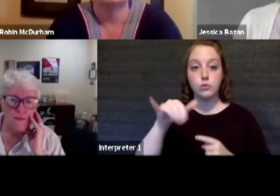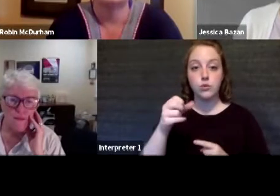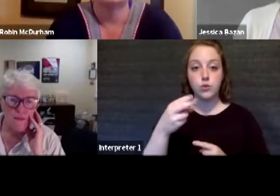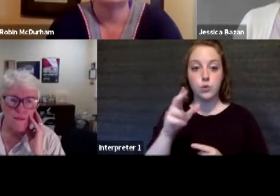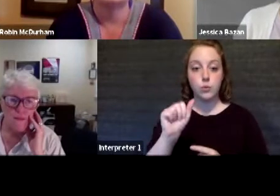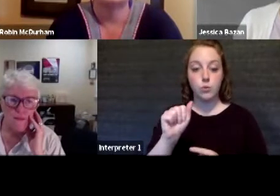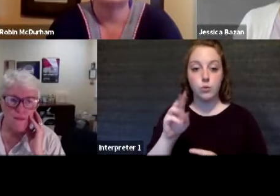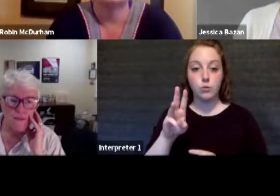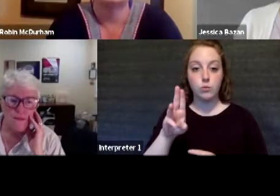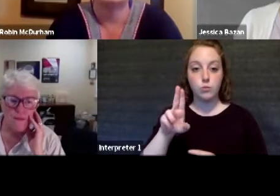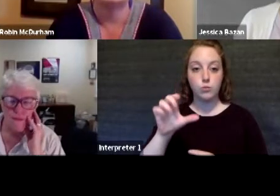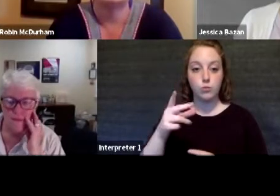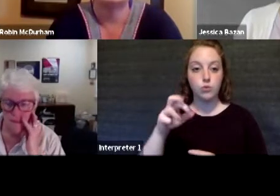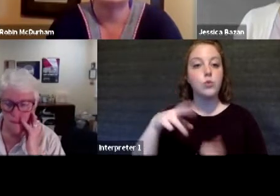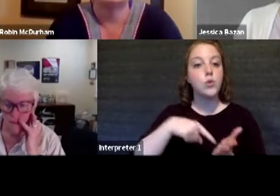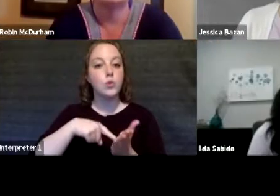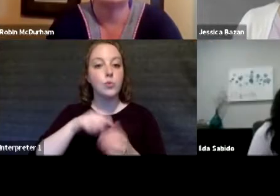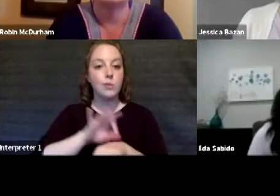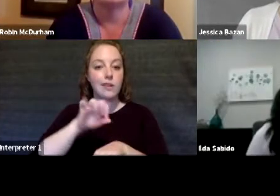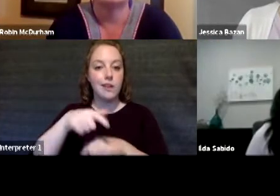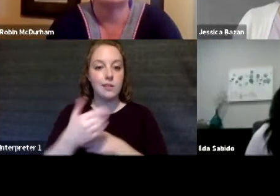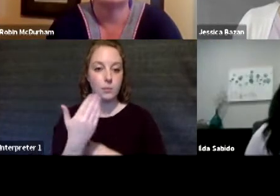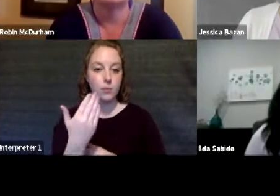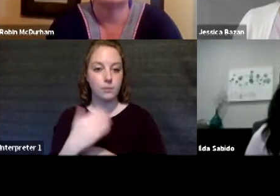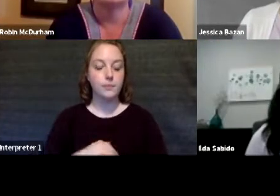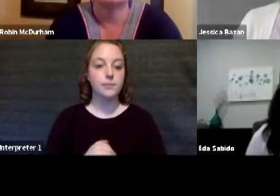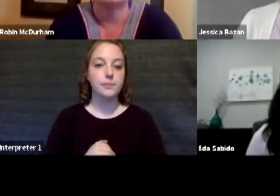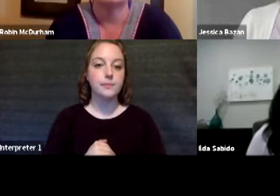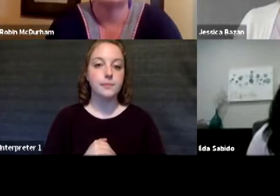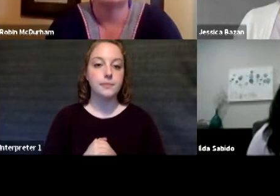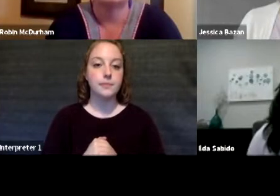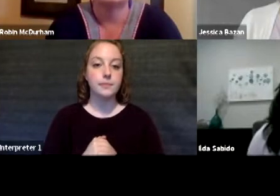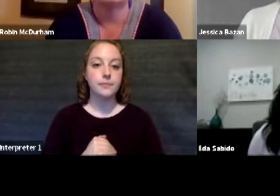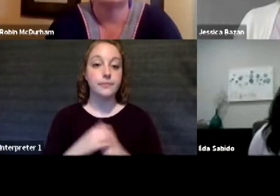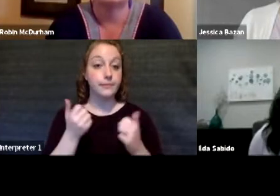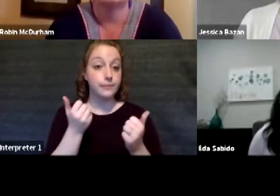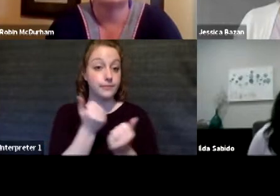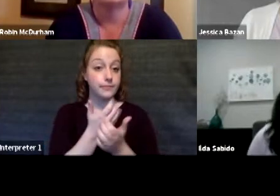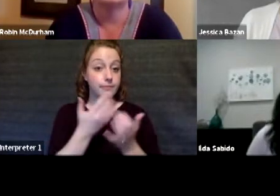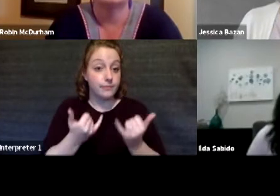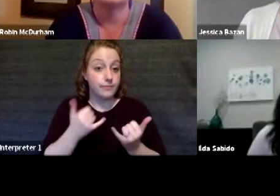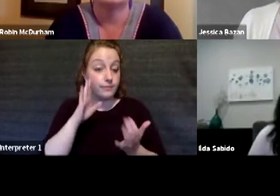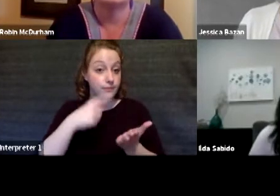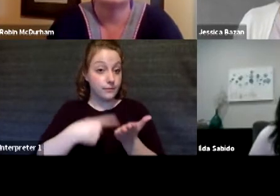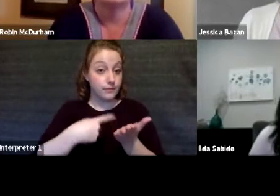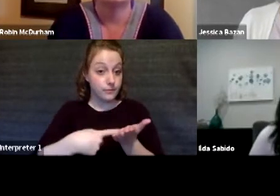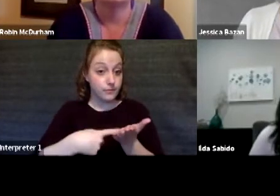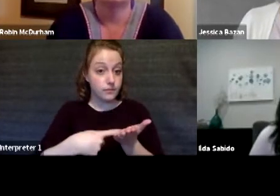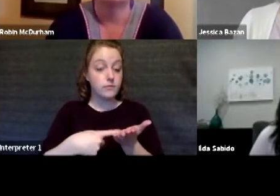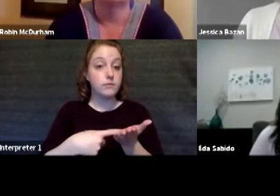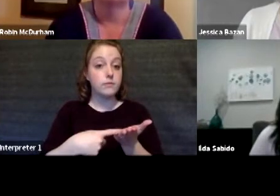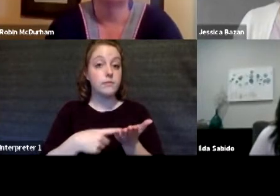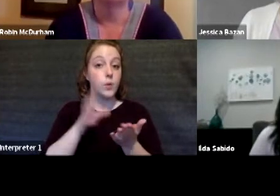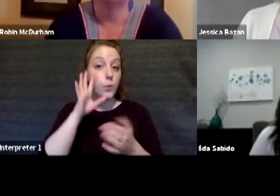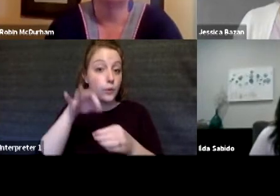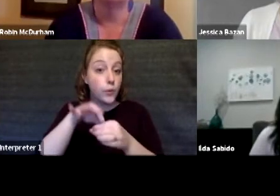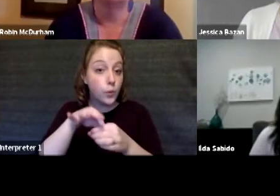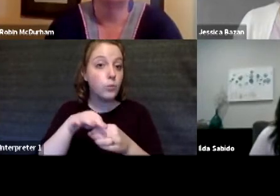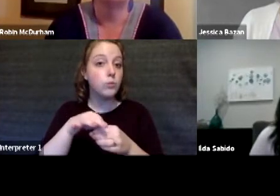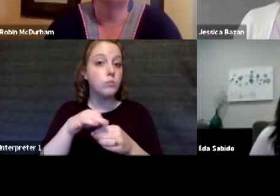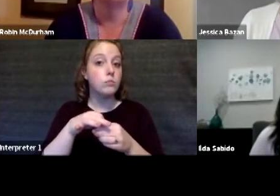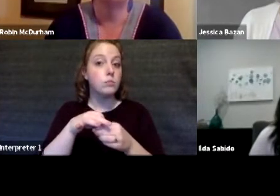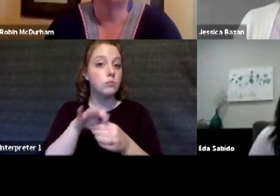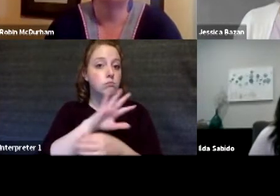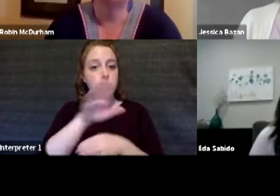by nine this morning. All items to be discussed or voted on upon have been posted